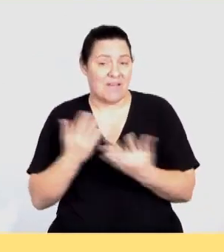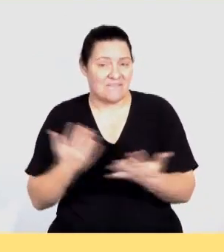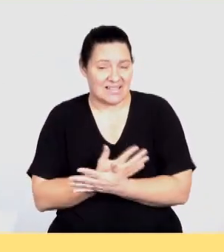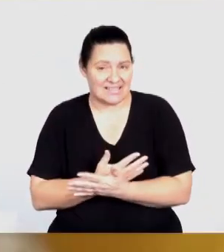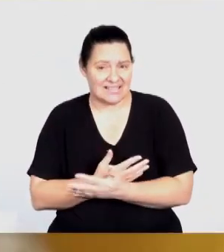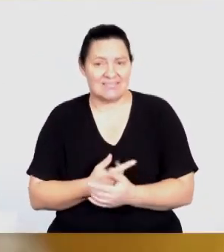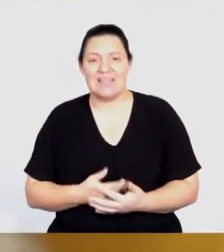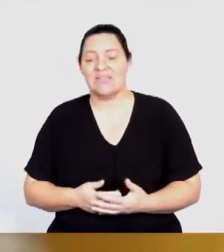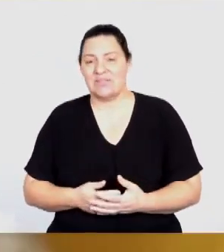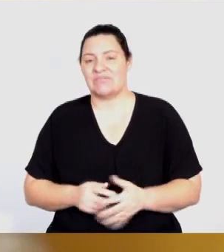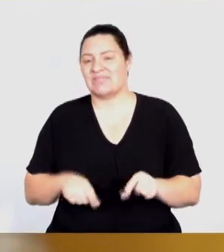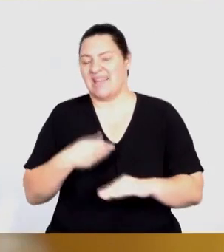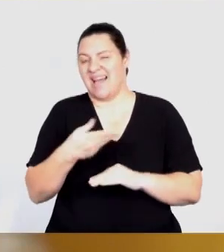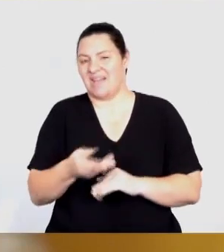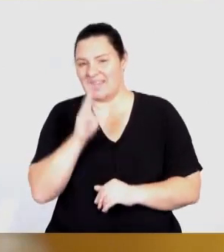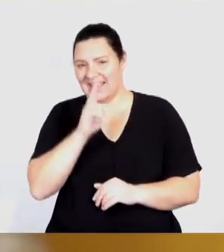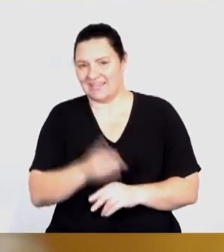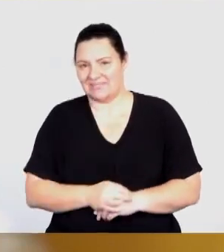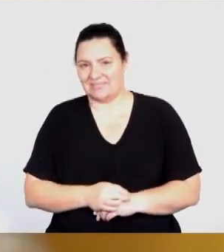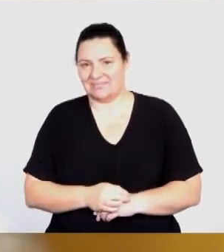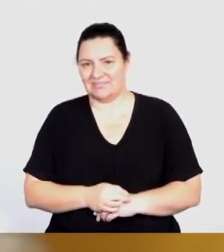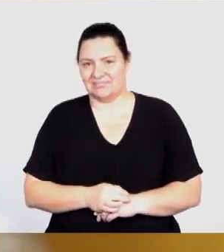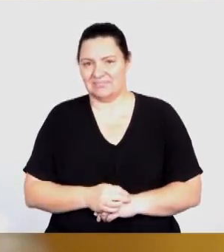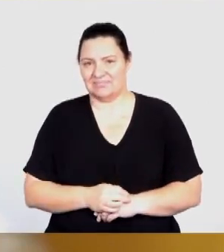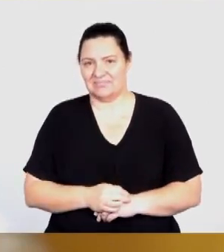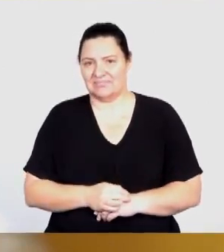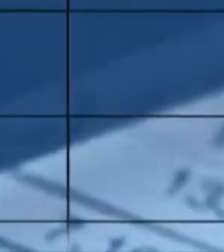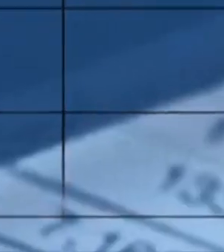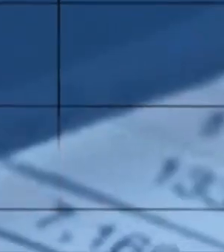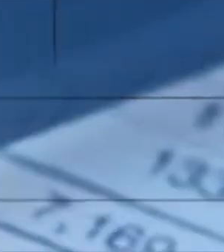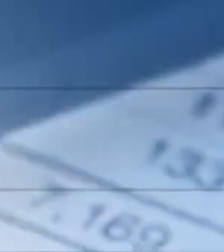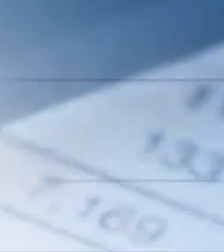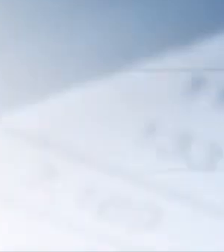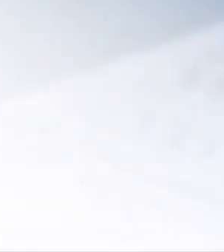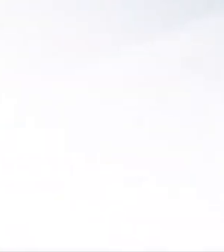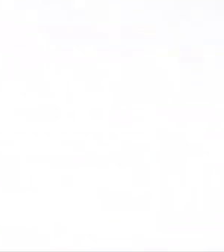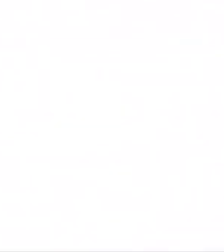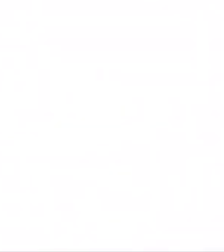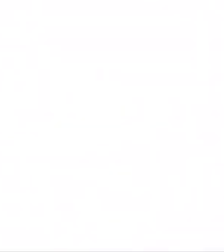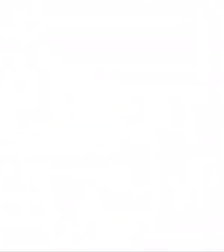Dennis, we're going to go for a quick ad break and then I'm going to see you after the ad break.